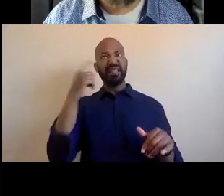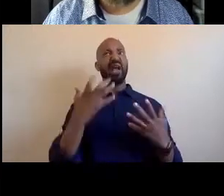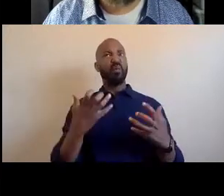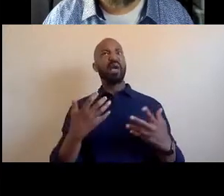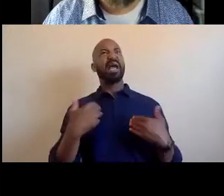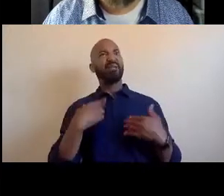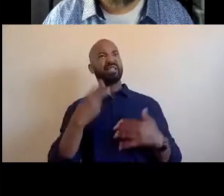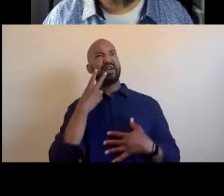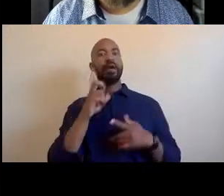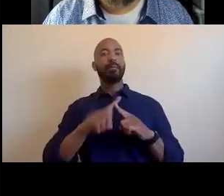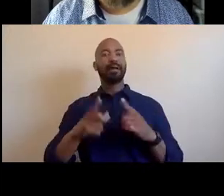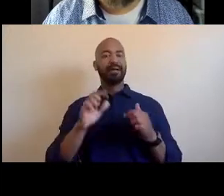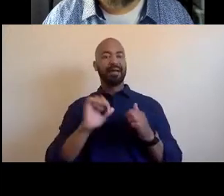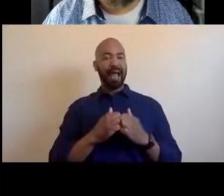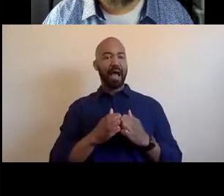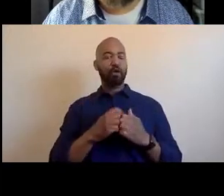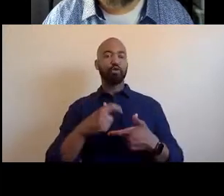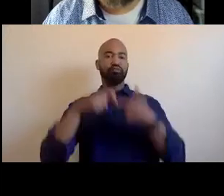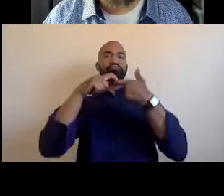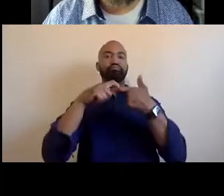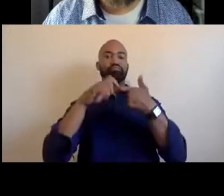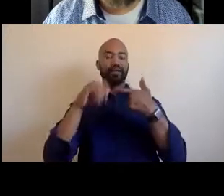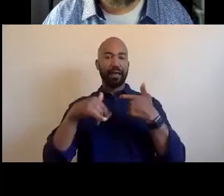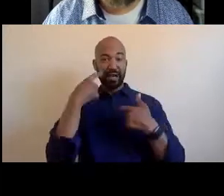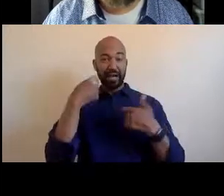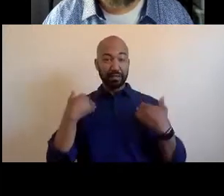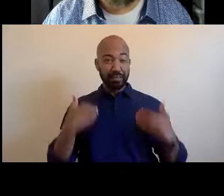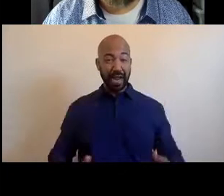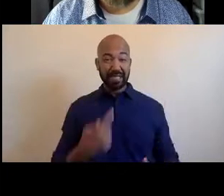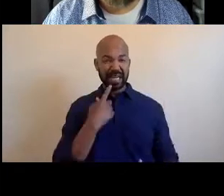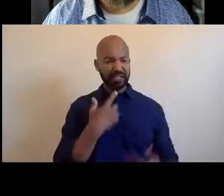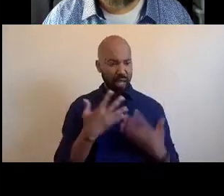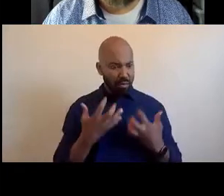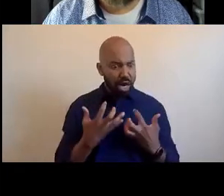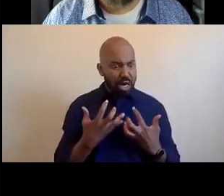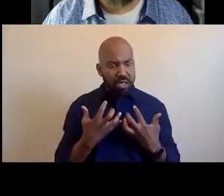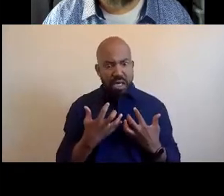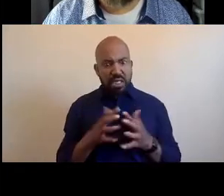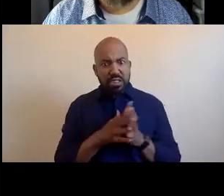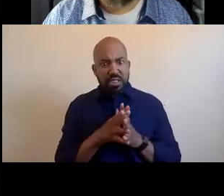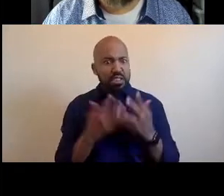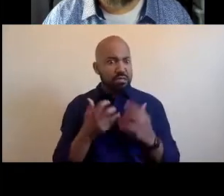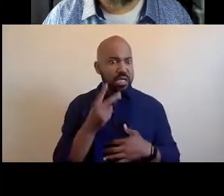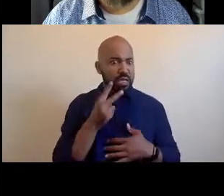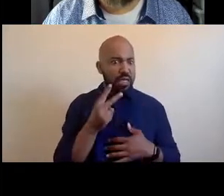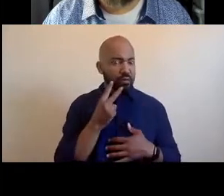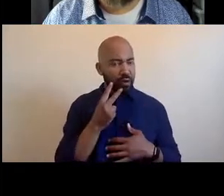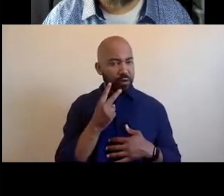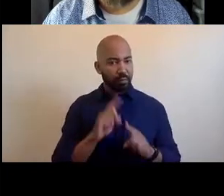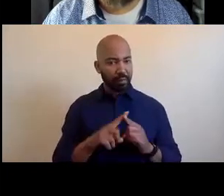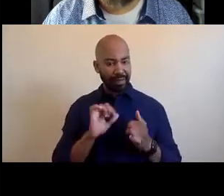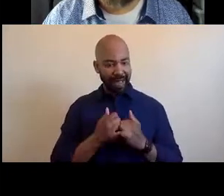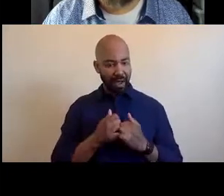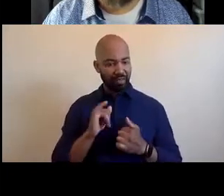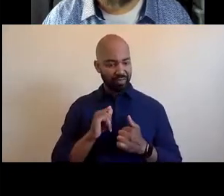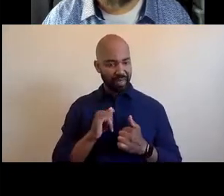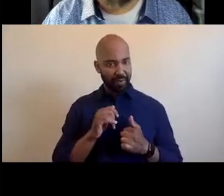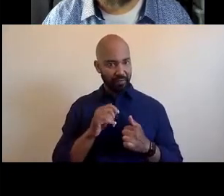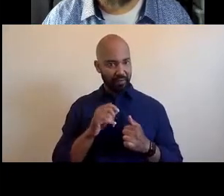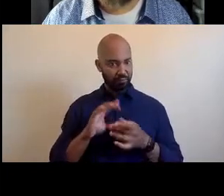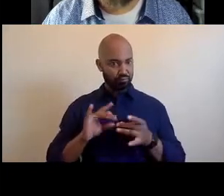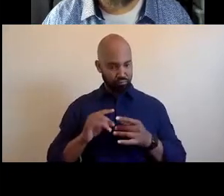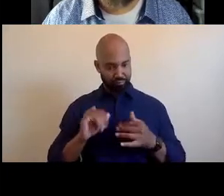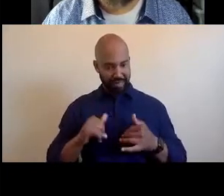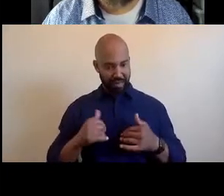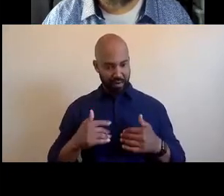or, your body saying it's time for a cigarette and grabbing that cigarette. So some of the recommendations that I give to people is